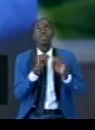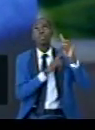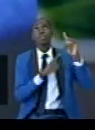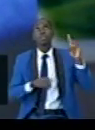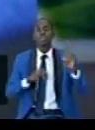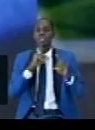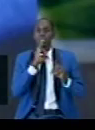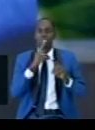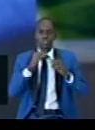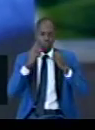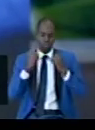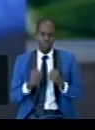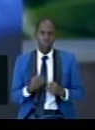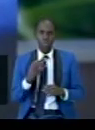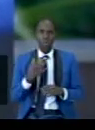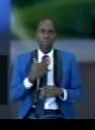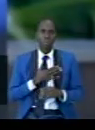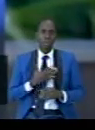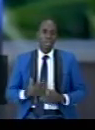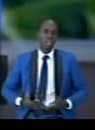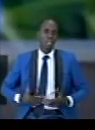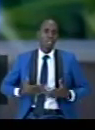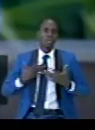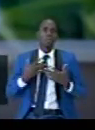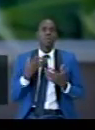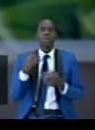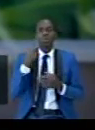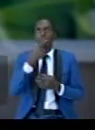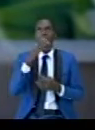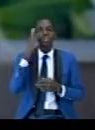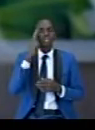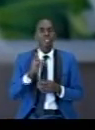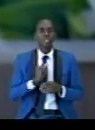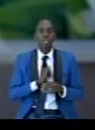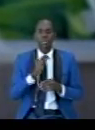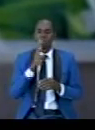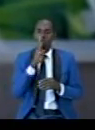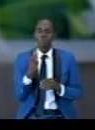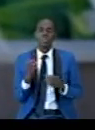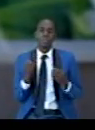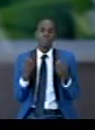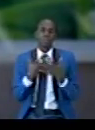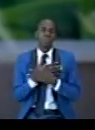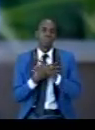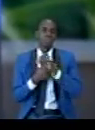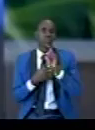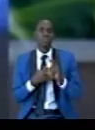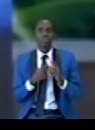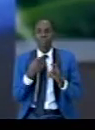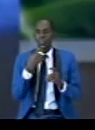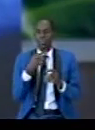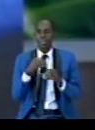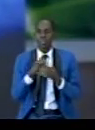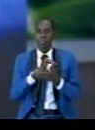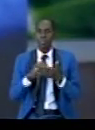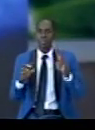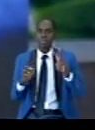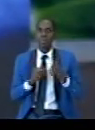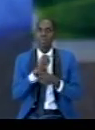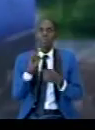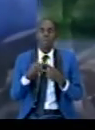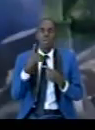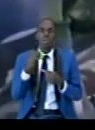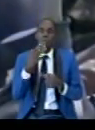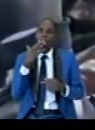of my life, of whom shall I be afraid? Then in verse 2 it says, when the wicked, even